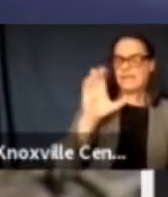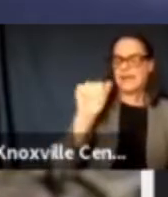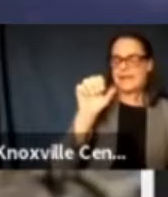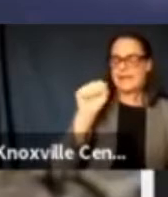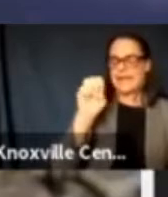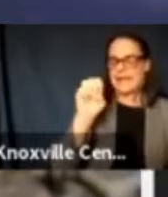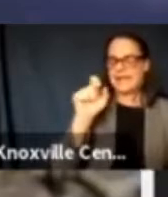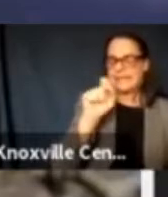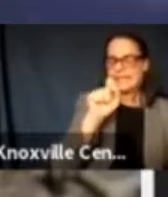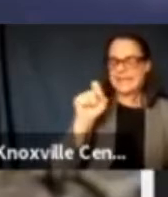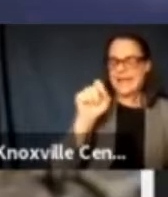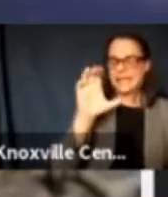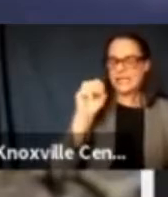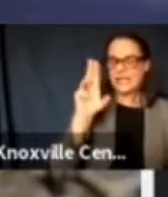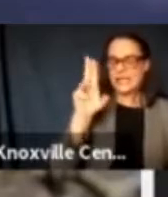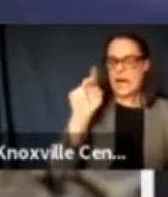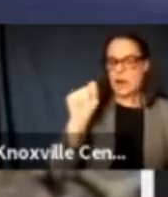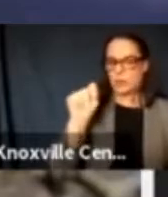covid.knoxcounty.gov/case-count.